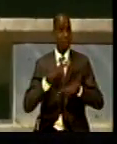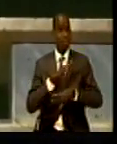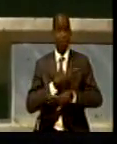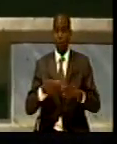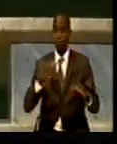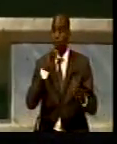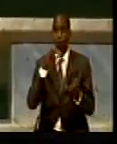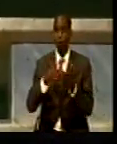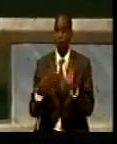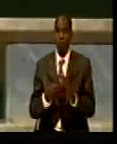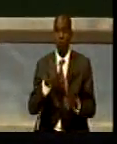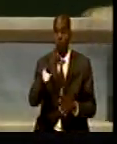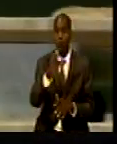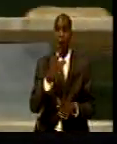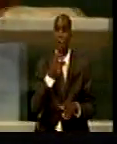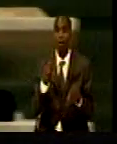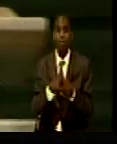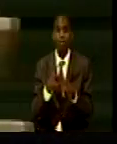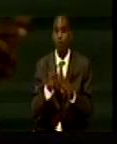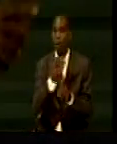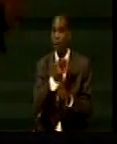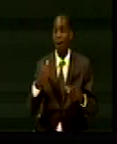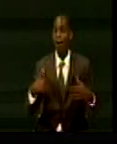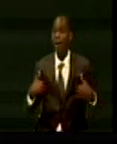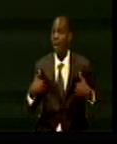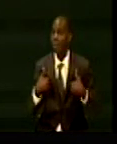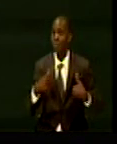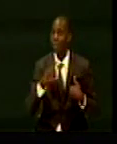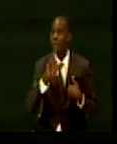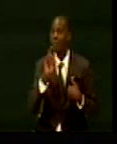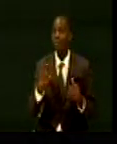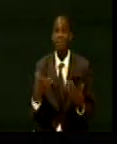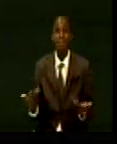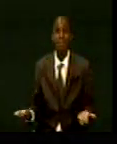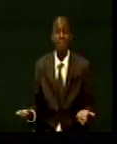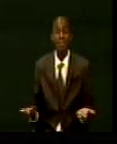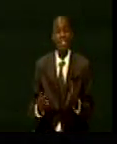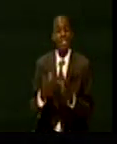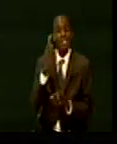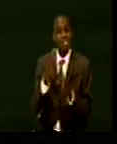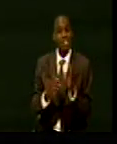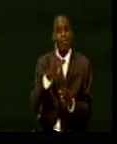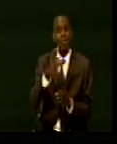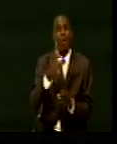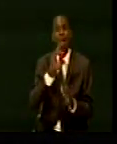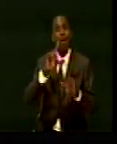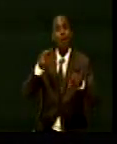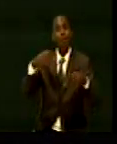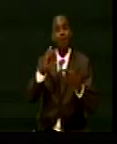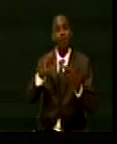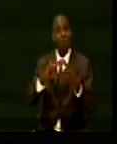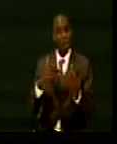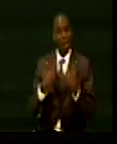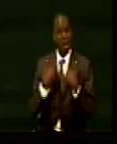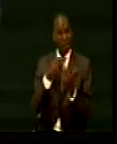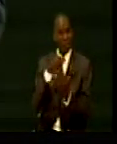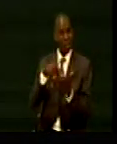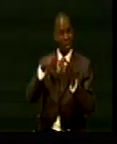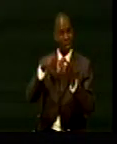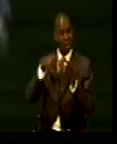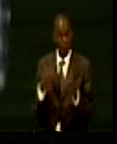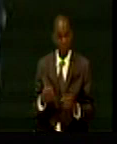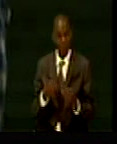you a sheep. But if you're going to have this power and this ability